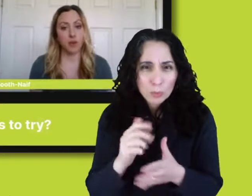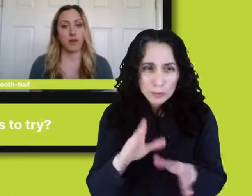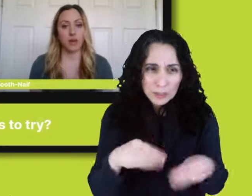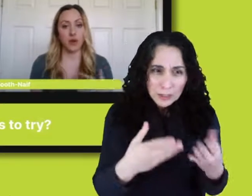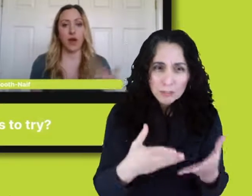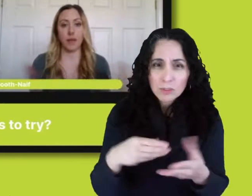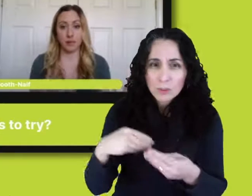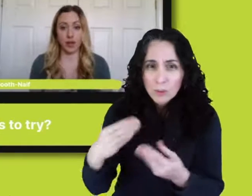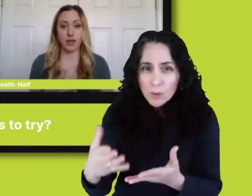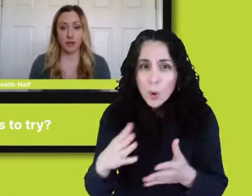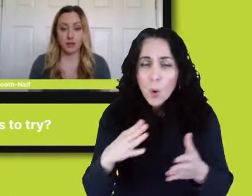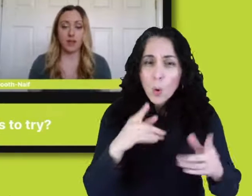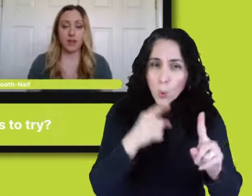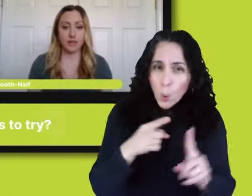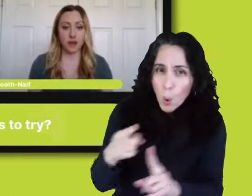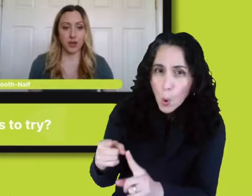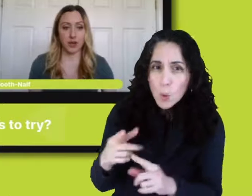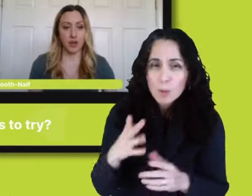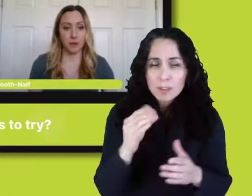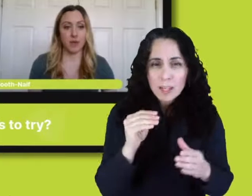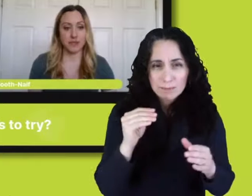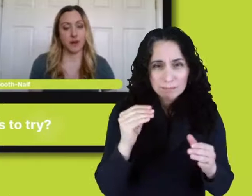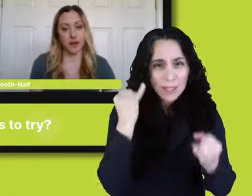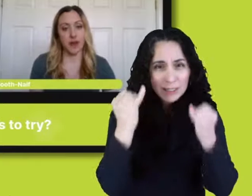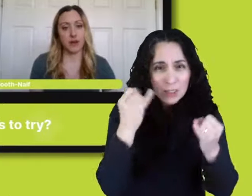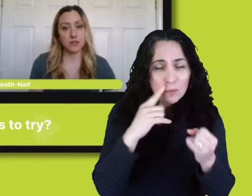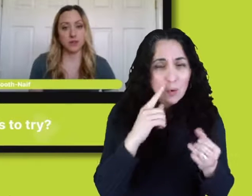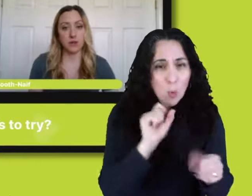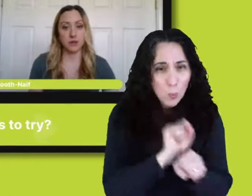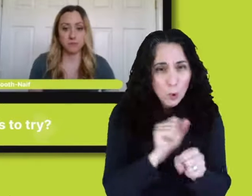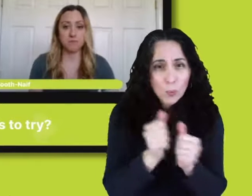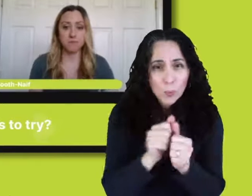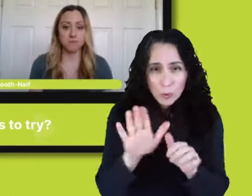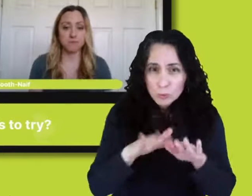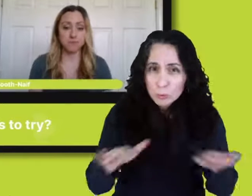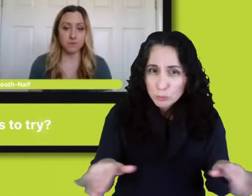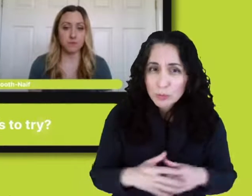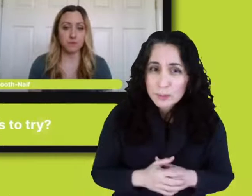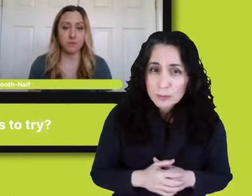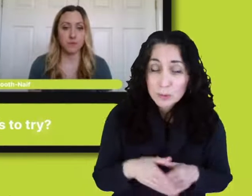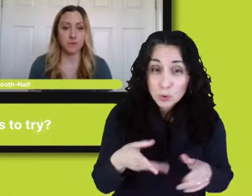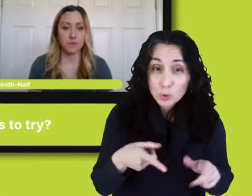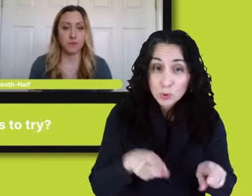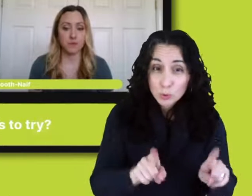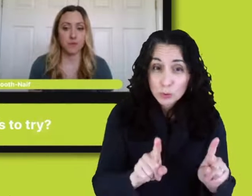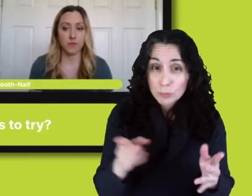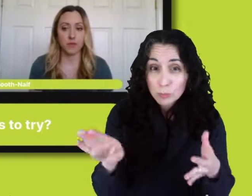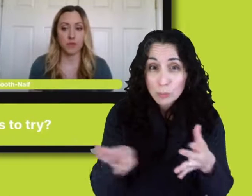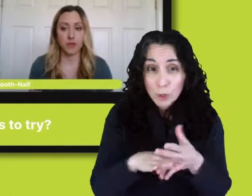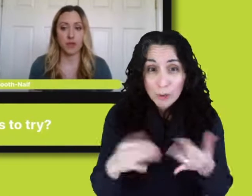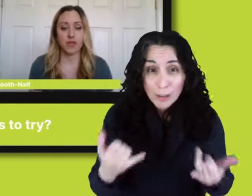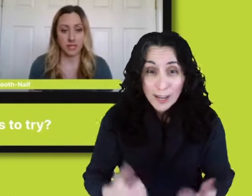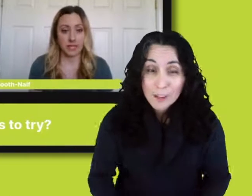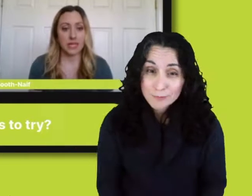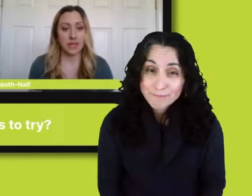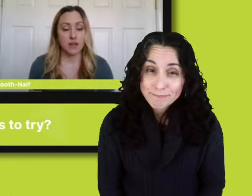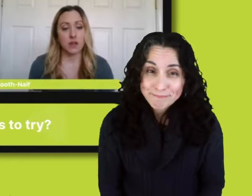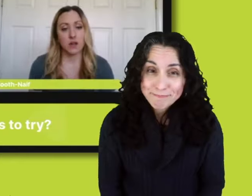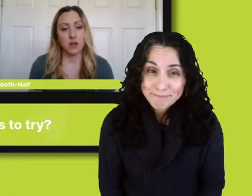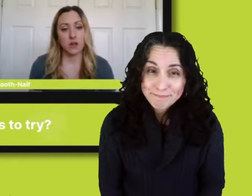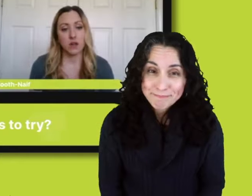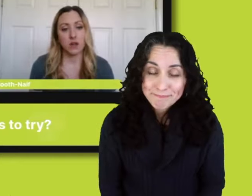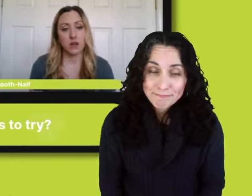at home and, on break from your therapies right now. So that's actually a great segue into our next question. How do